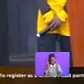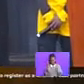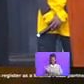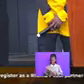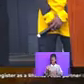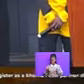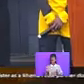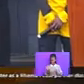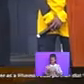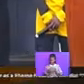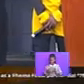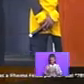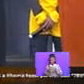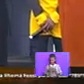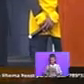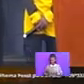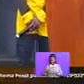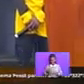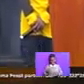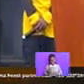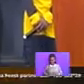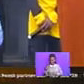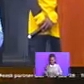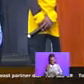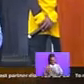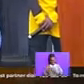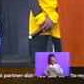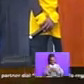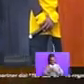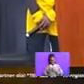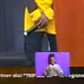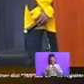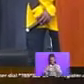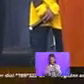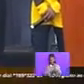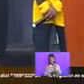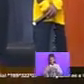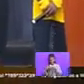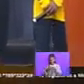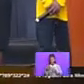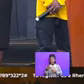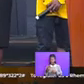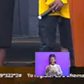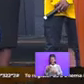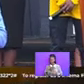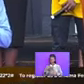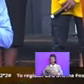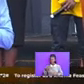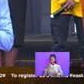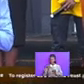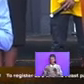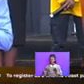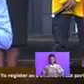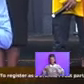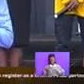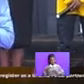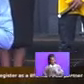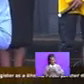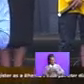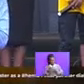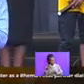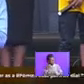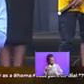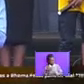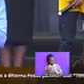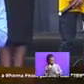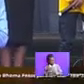is here she was not able to be pregnant for many many many years and I just walked to her I said the Lord said receive your baby they called me